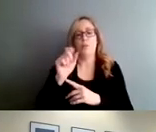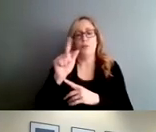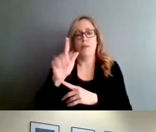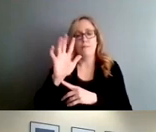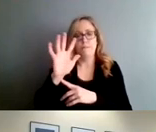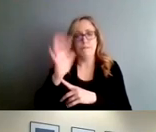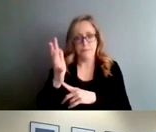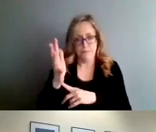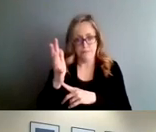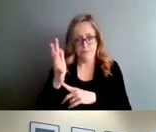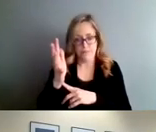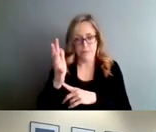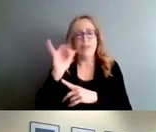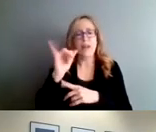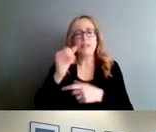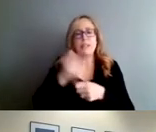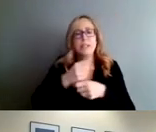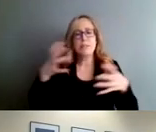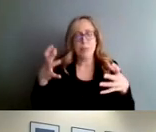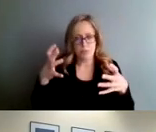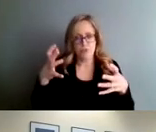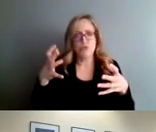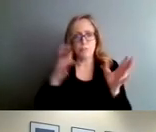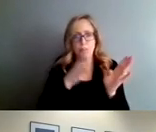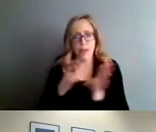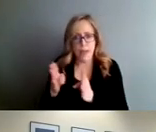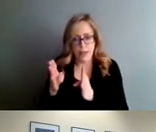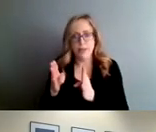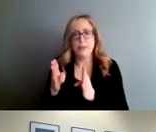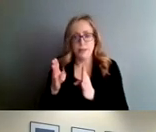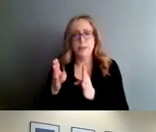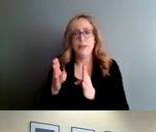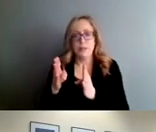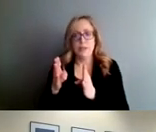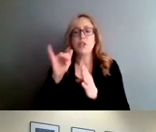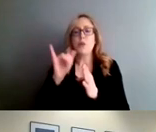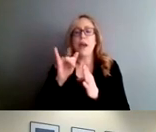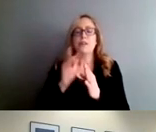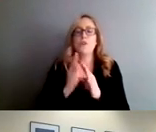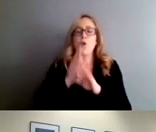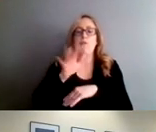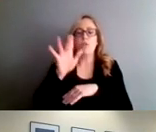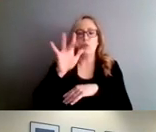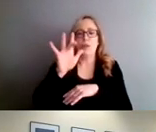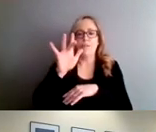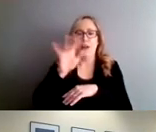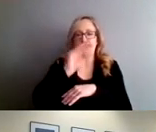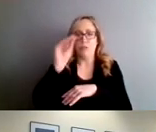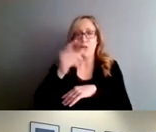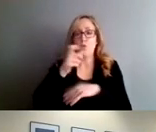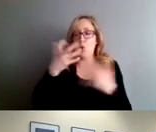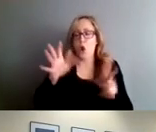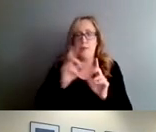on the expanding beyond the 25% that have been in session.